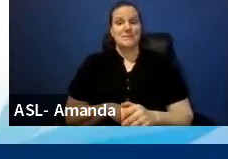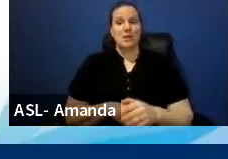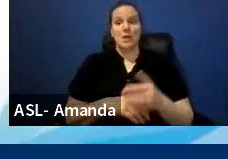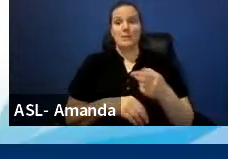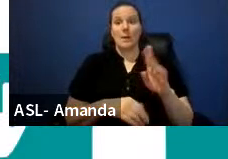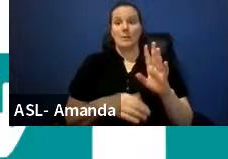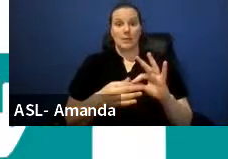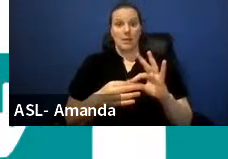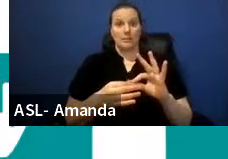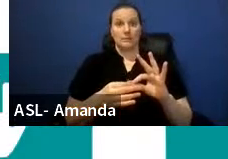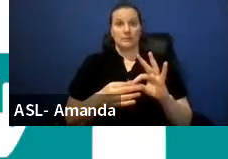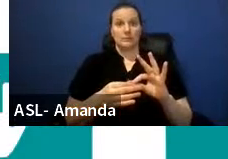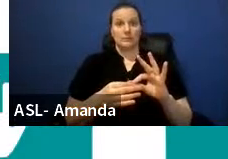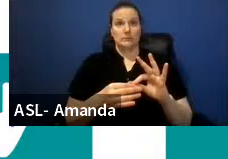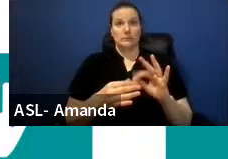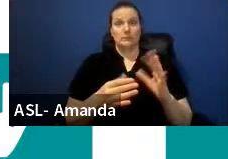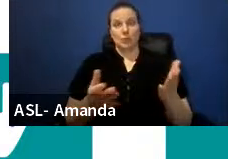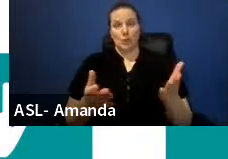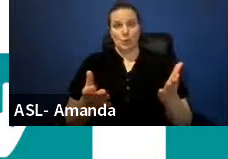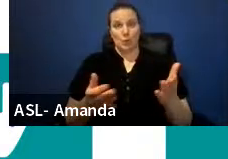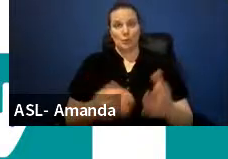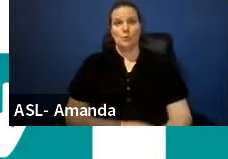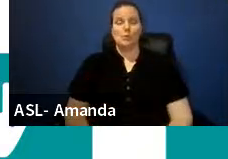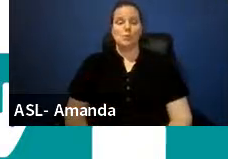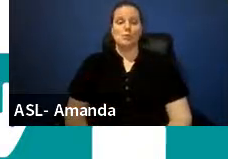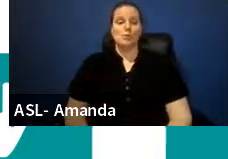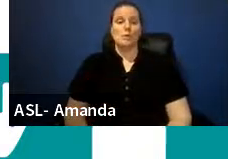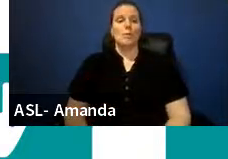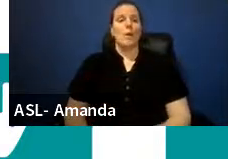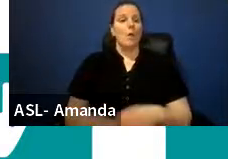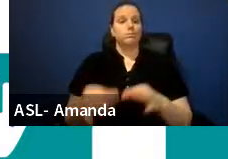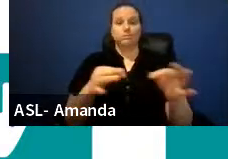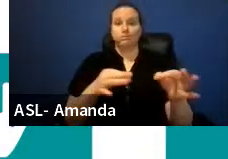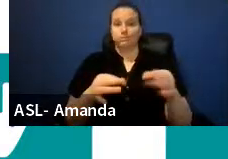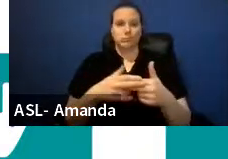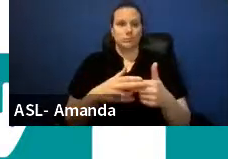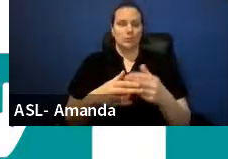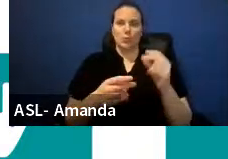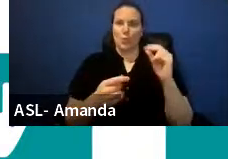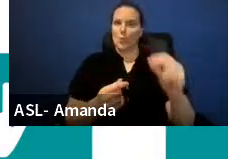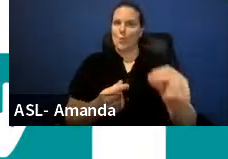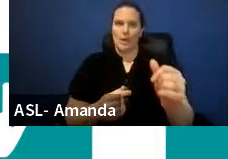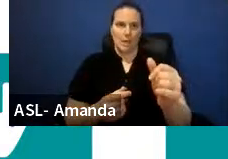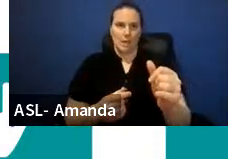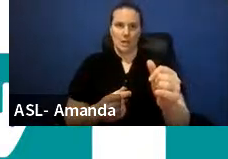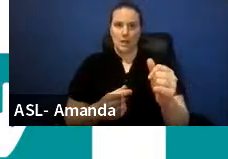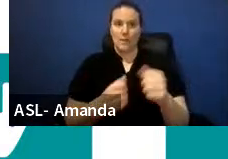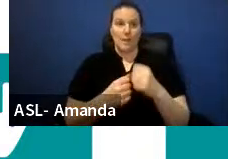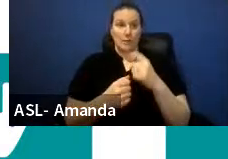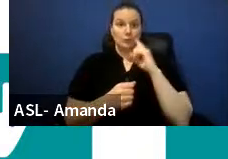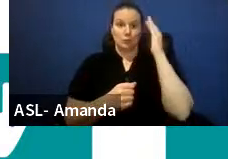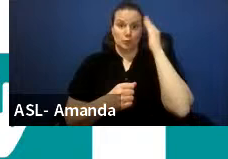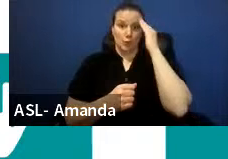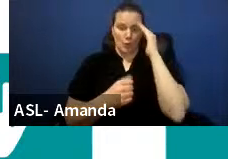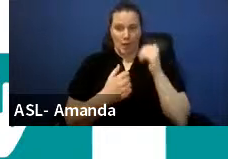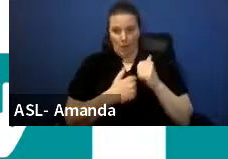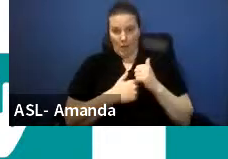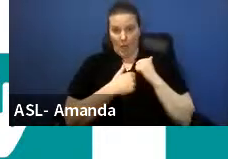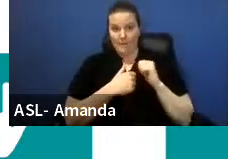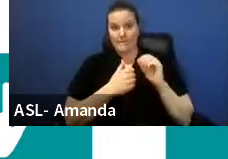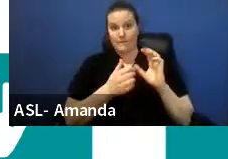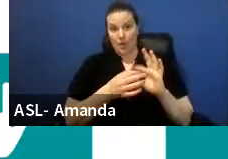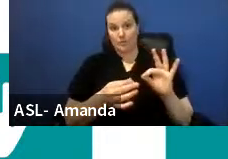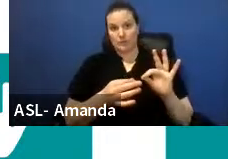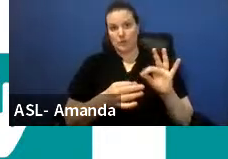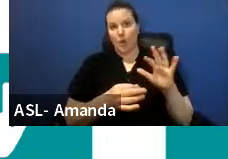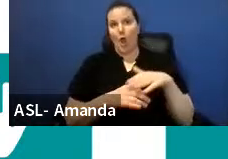Public comment. So we want to go through the slides just real quick here, make sure that folks know to make a live comment